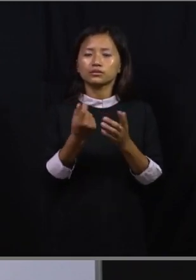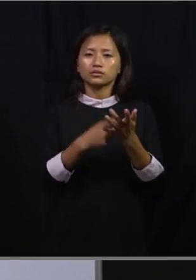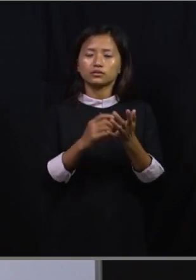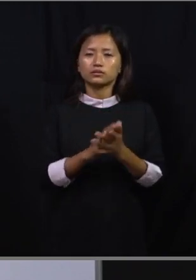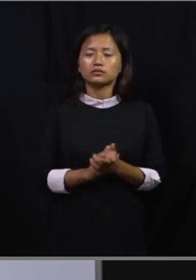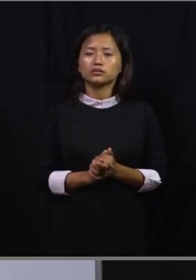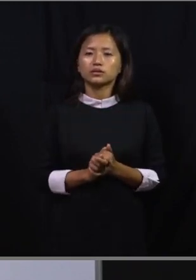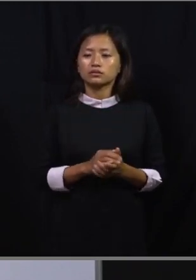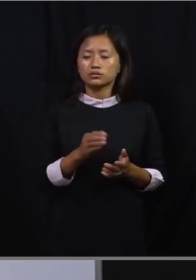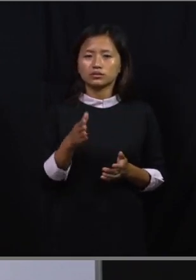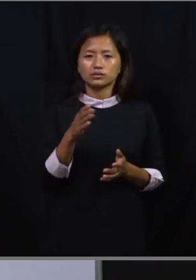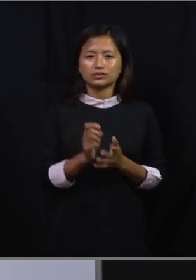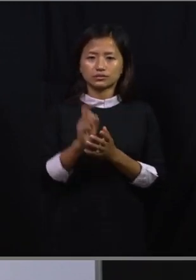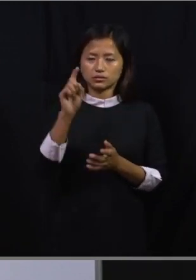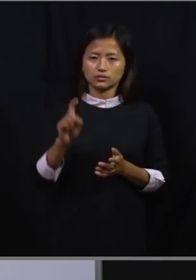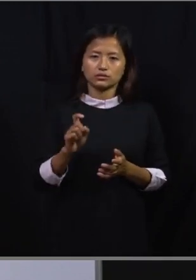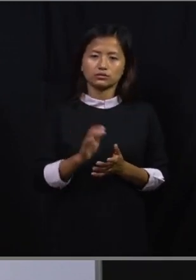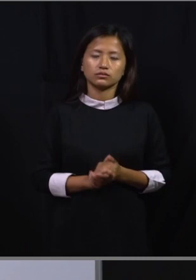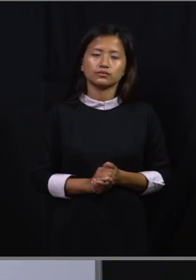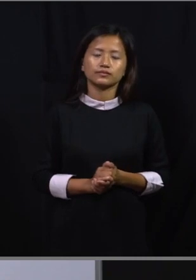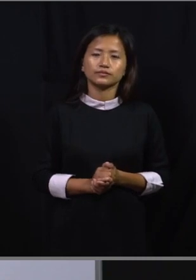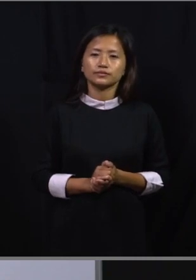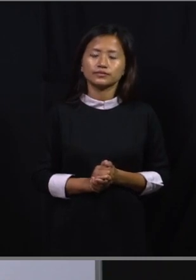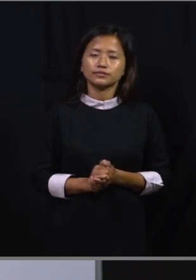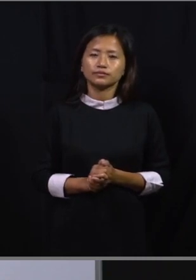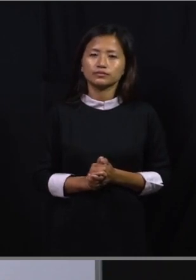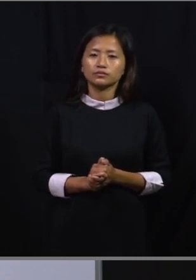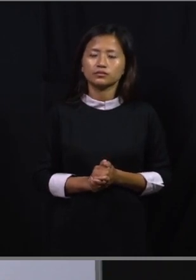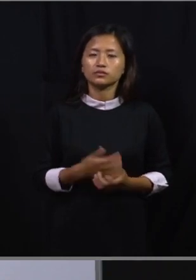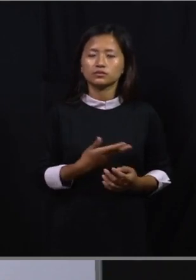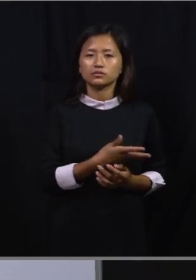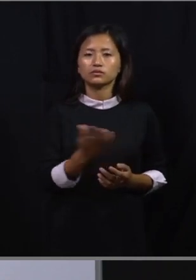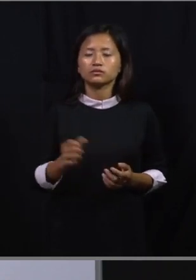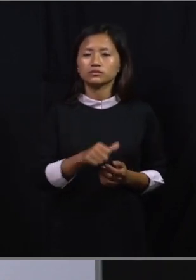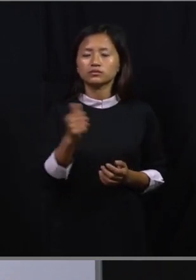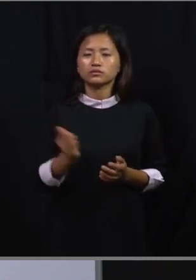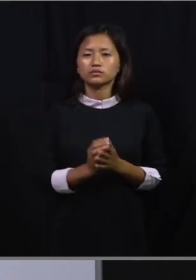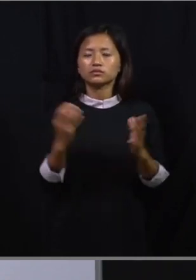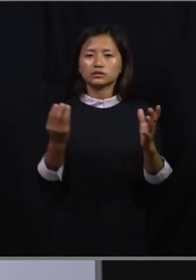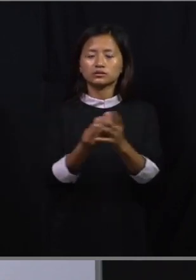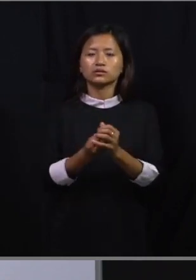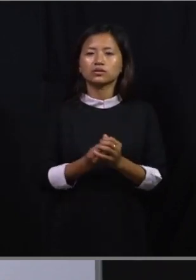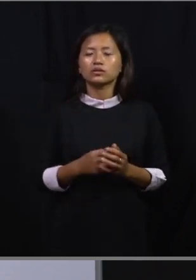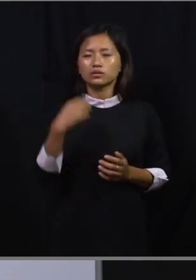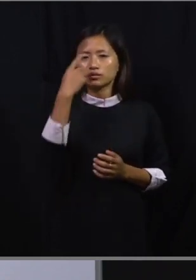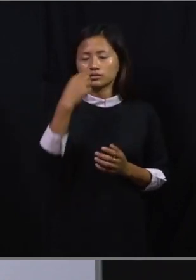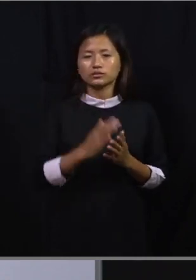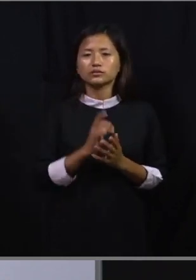is no more, or we don't need the non-alignment movement. But there are also other group who says that the